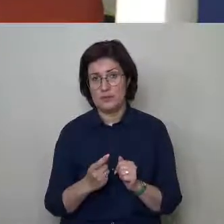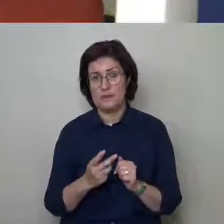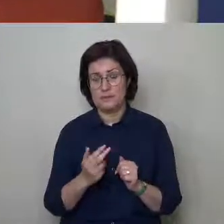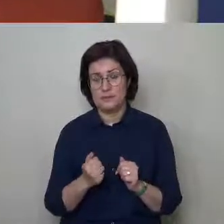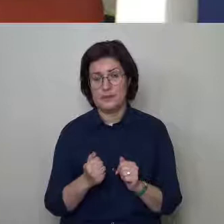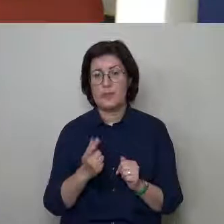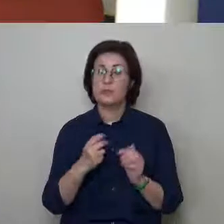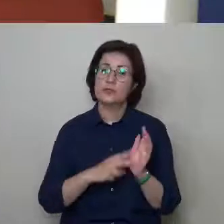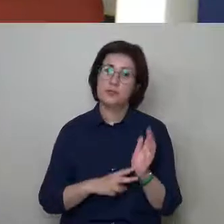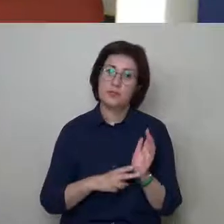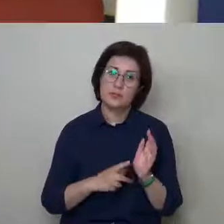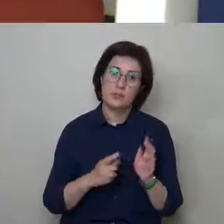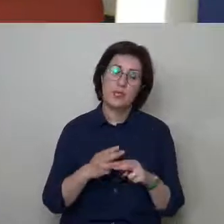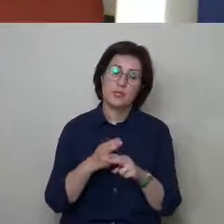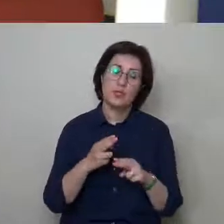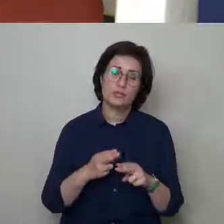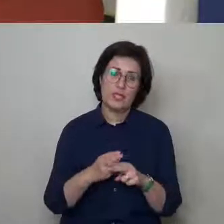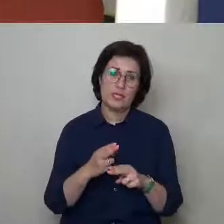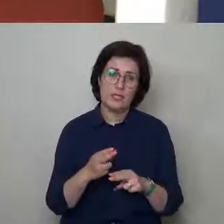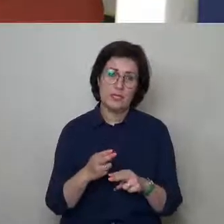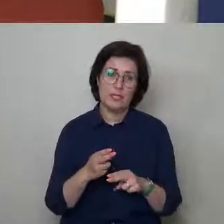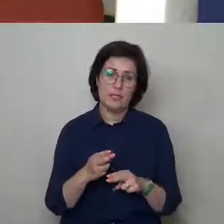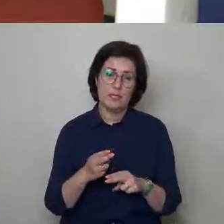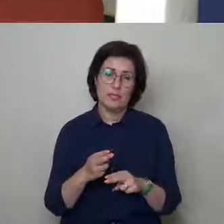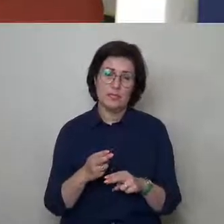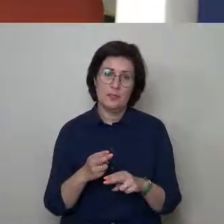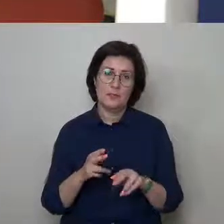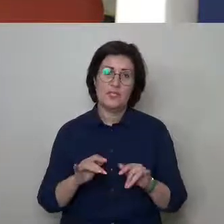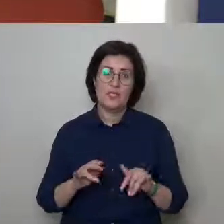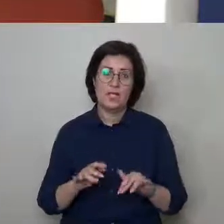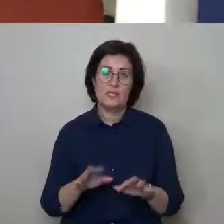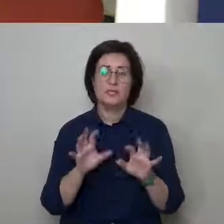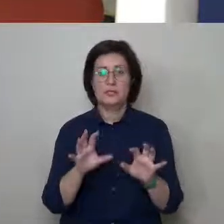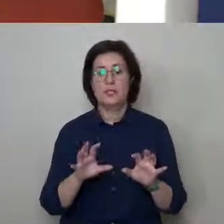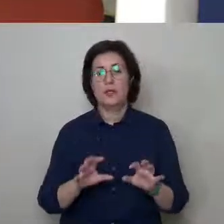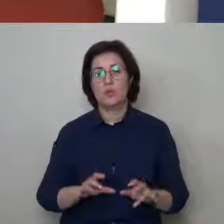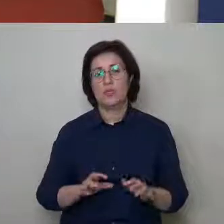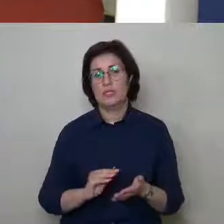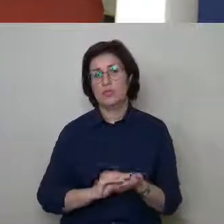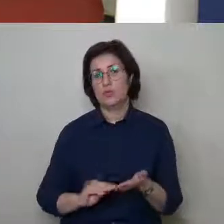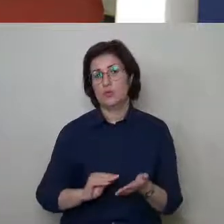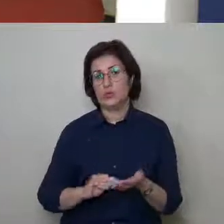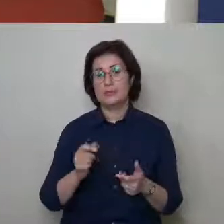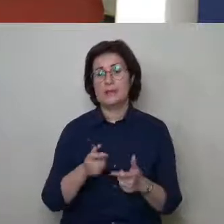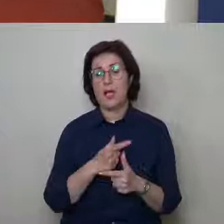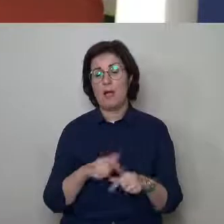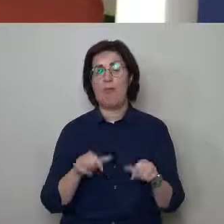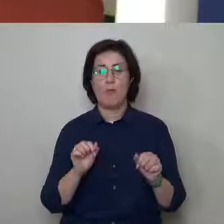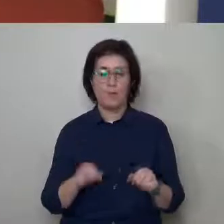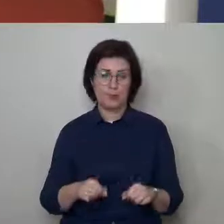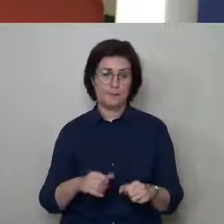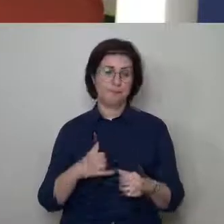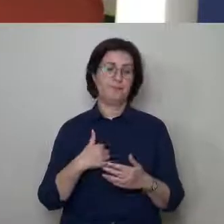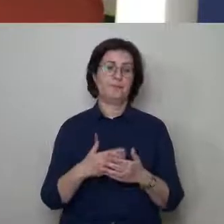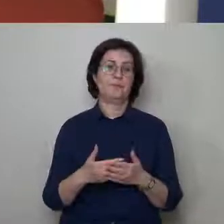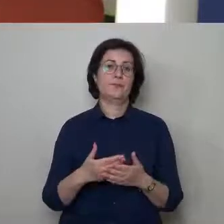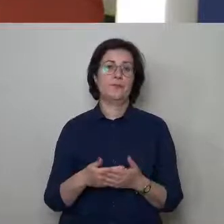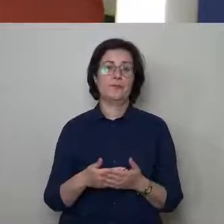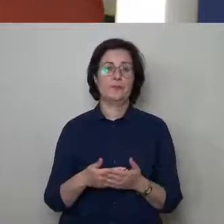151 of the Criminal Code, interfering with the lawful activities of a journalist,